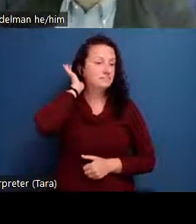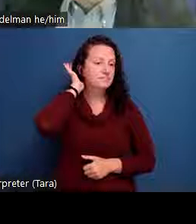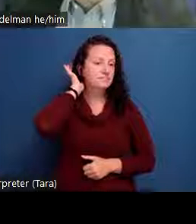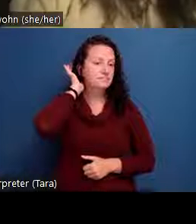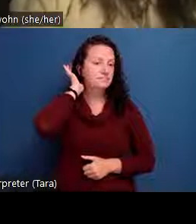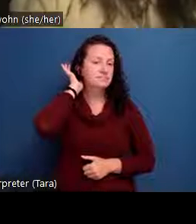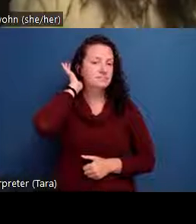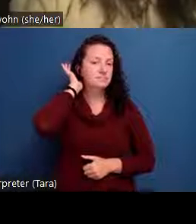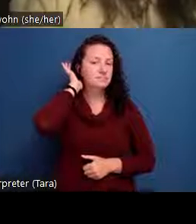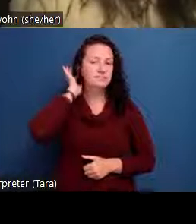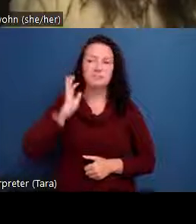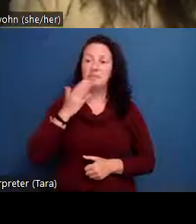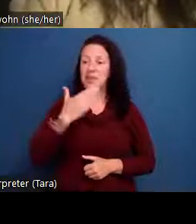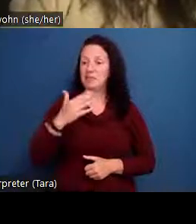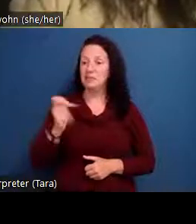Thanks. All right.